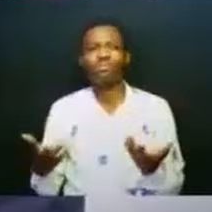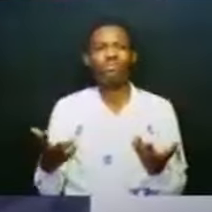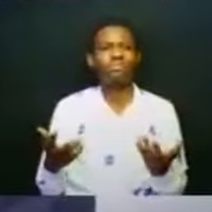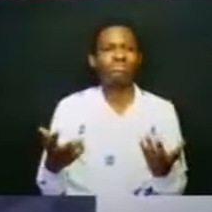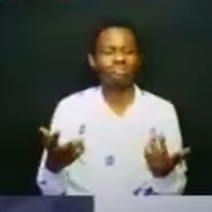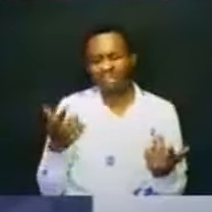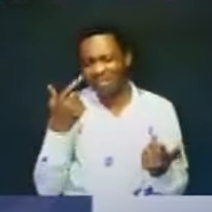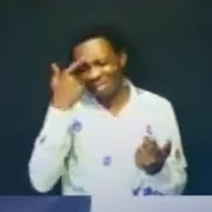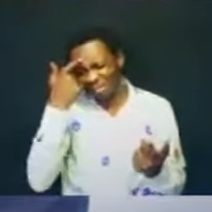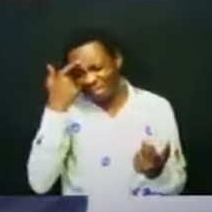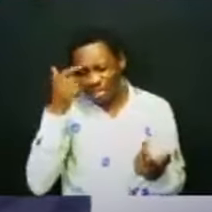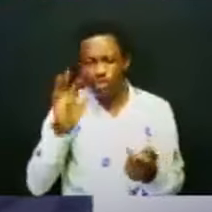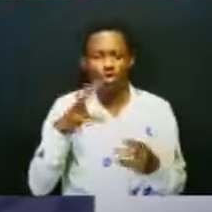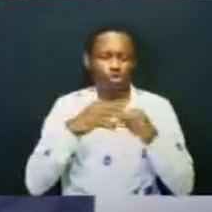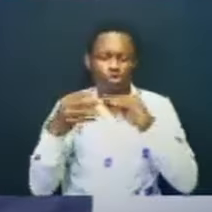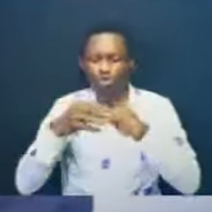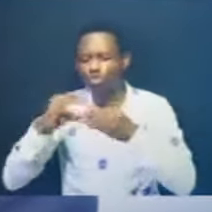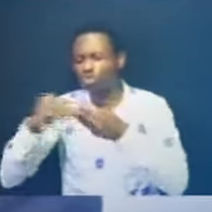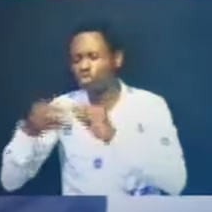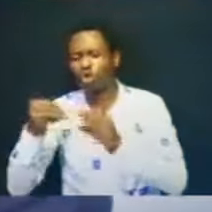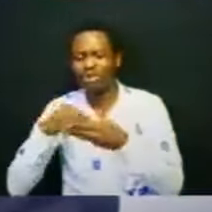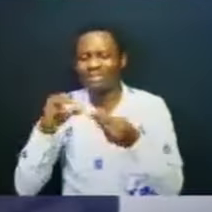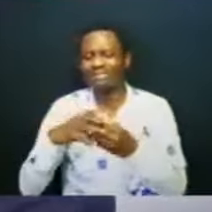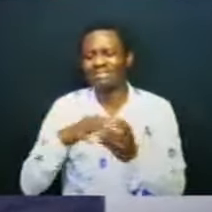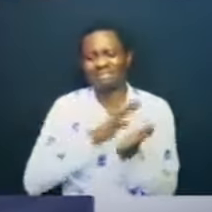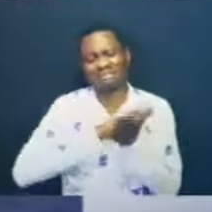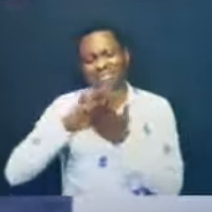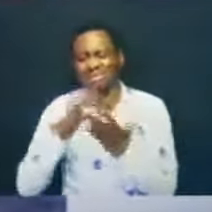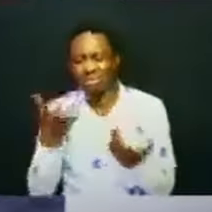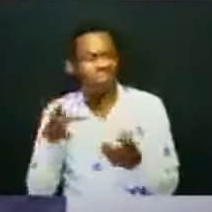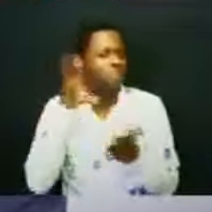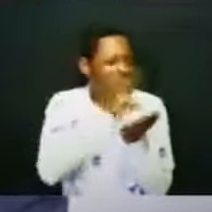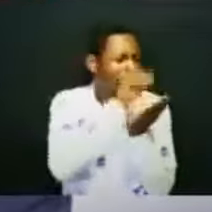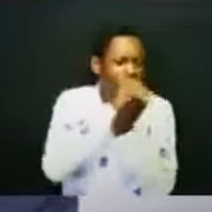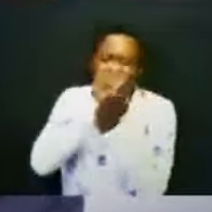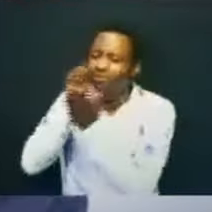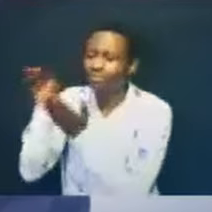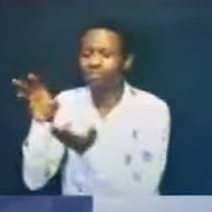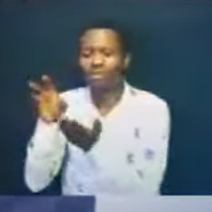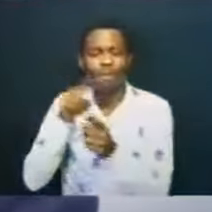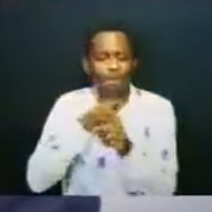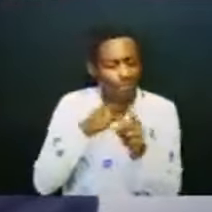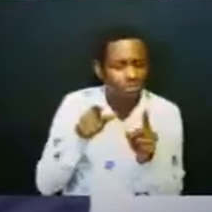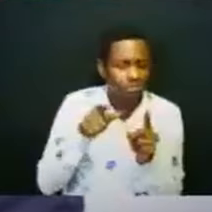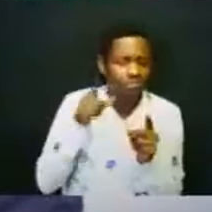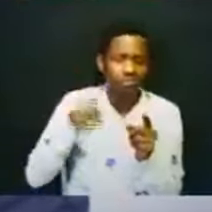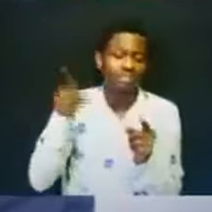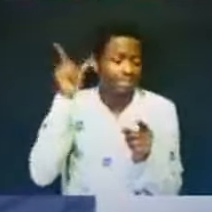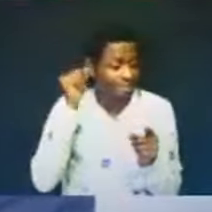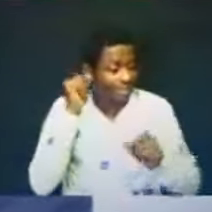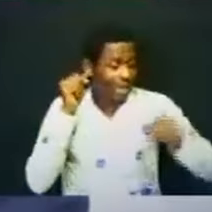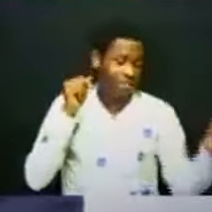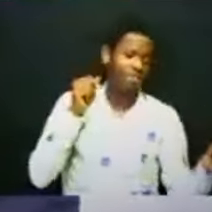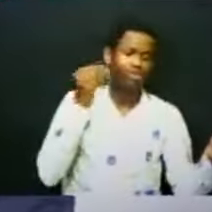story is so nice. You always have to listen to the